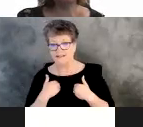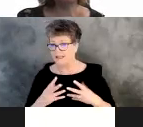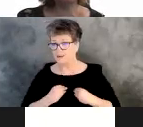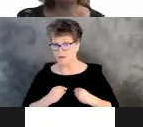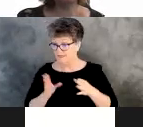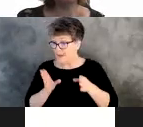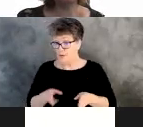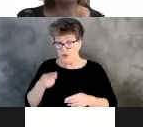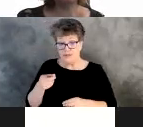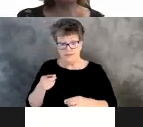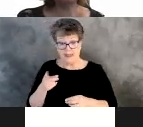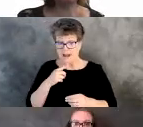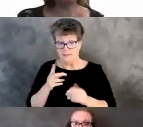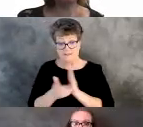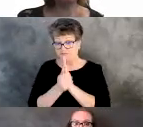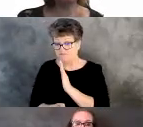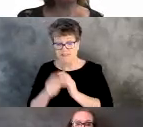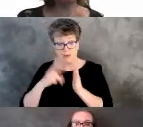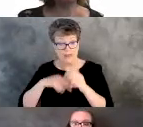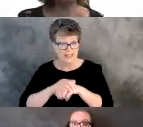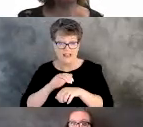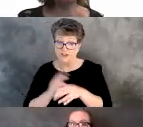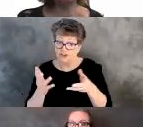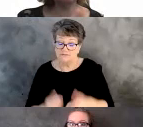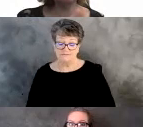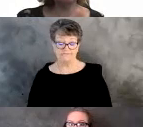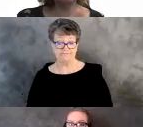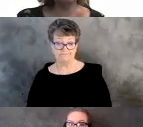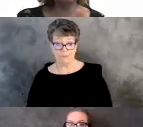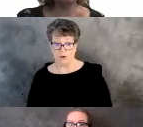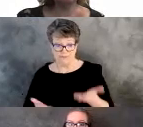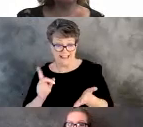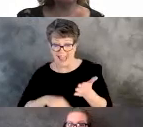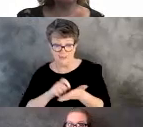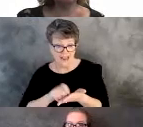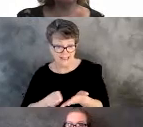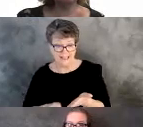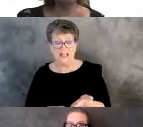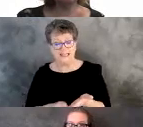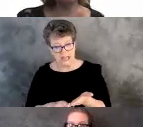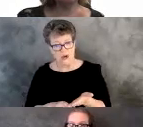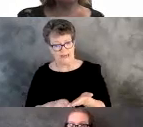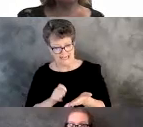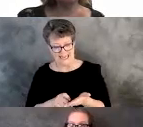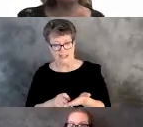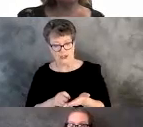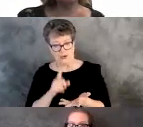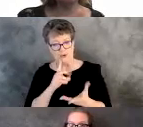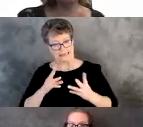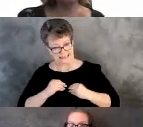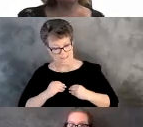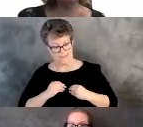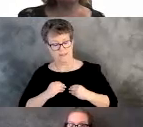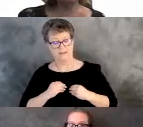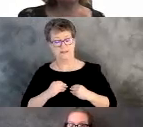not be very proficient at reading English, or maybe they can't write. We have to give primary consideration to the aid of service of